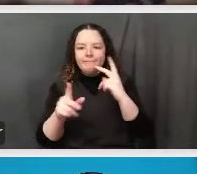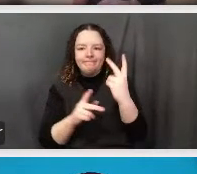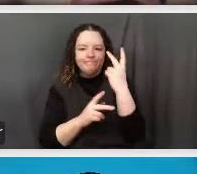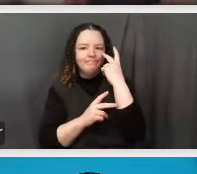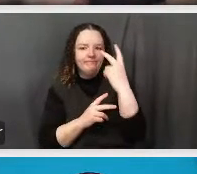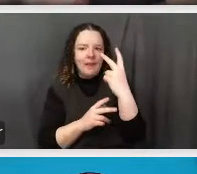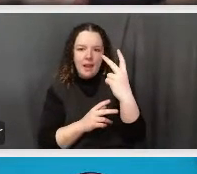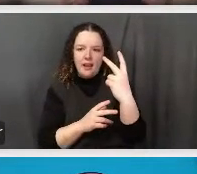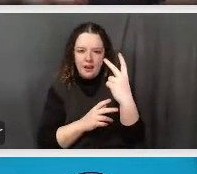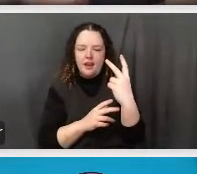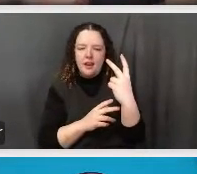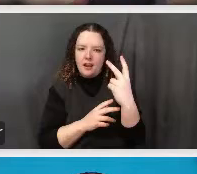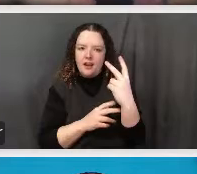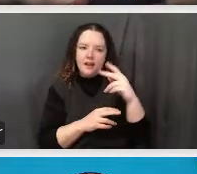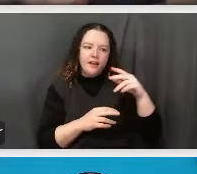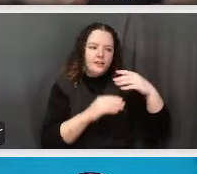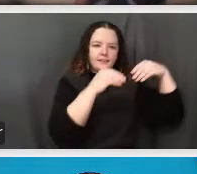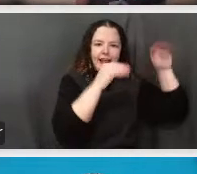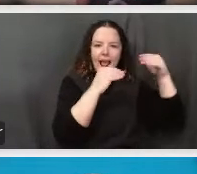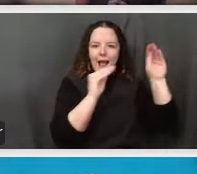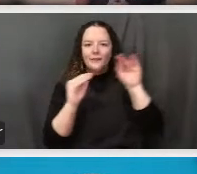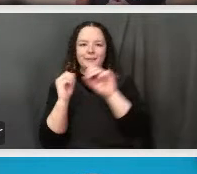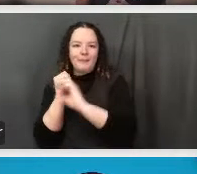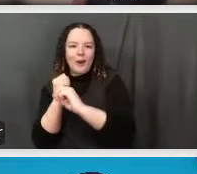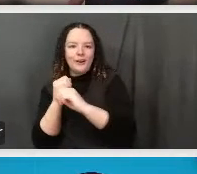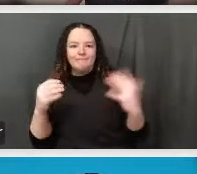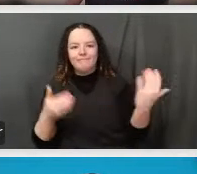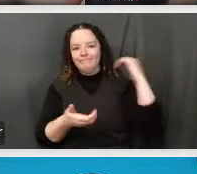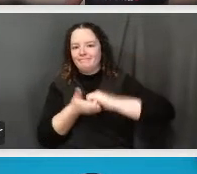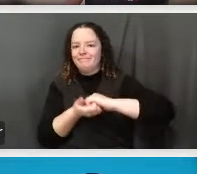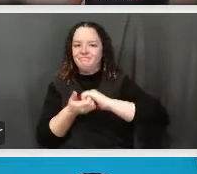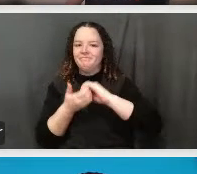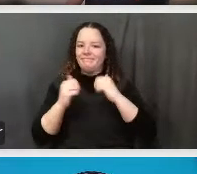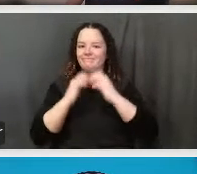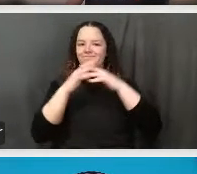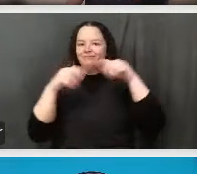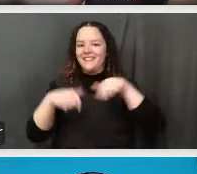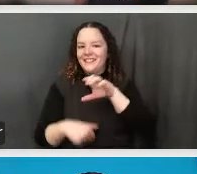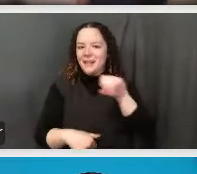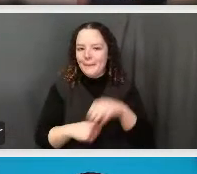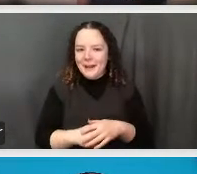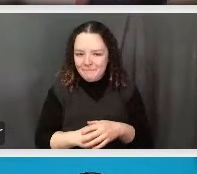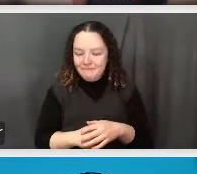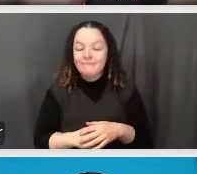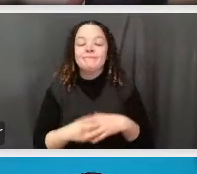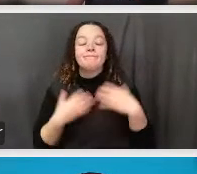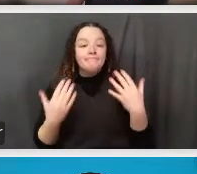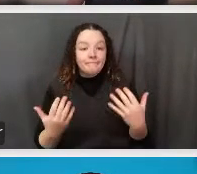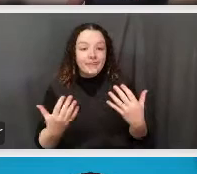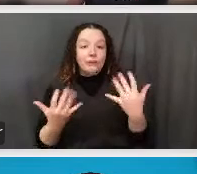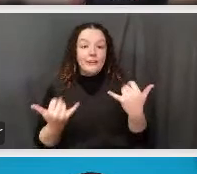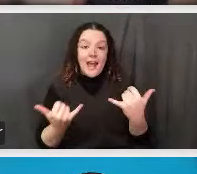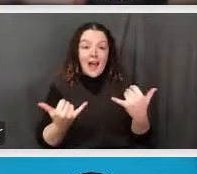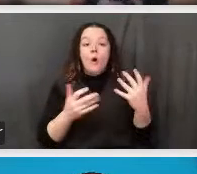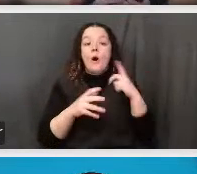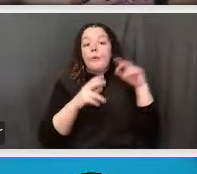together. Voila, Nutshell Marketing and now Nutshell Campaigns was born. So with that being said, I actually want to toss it over to Emily